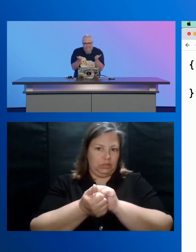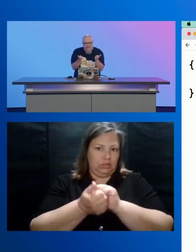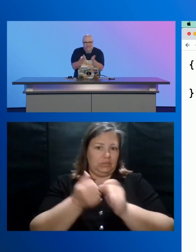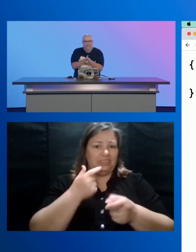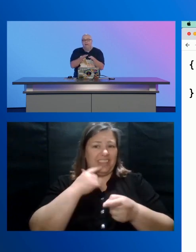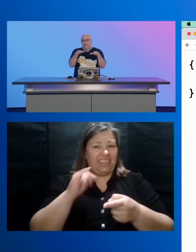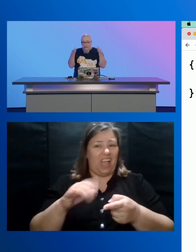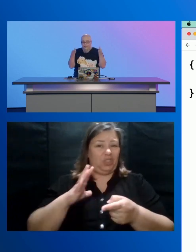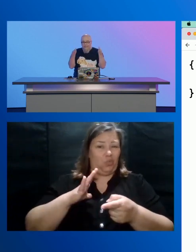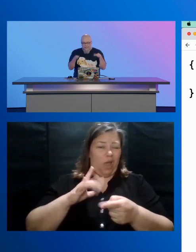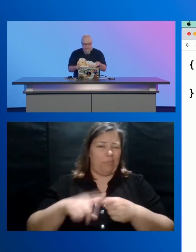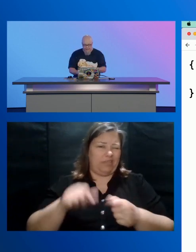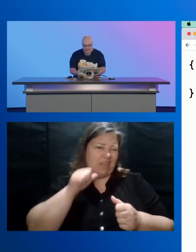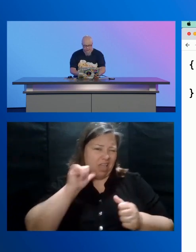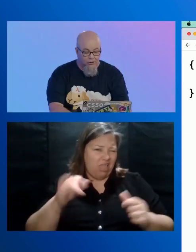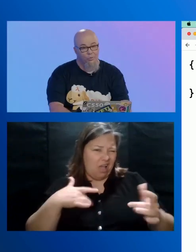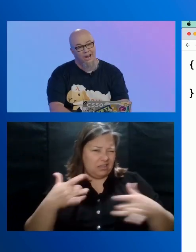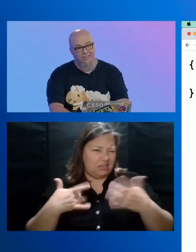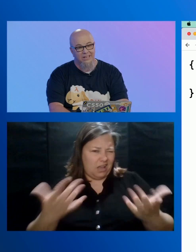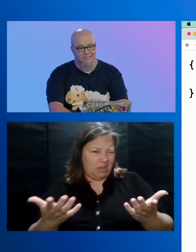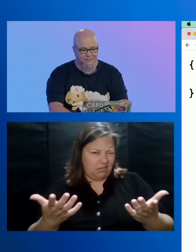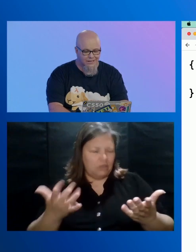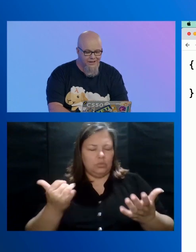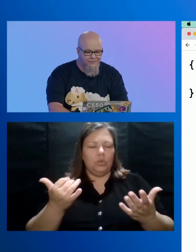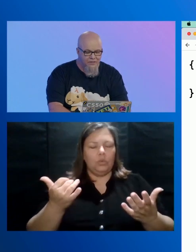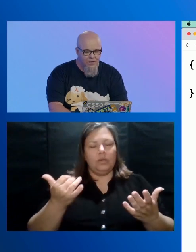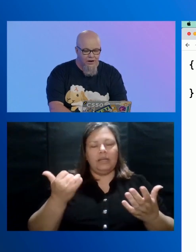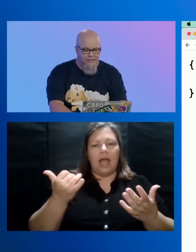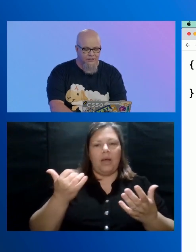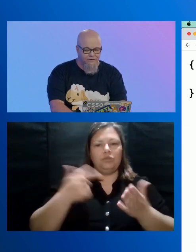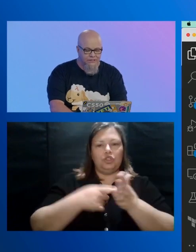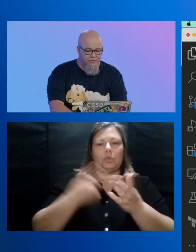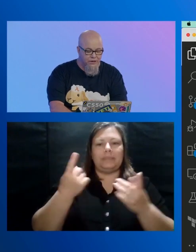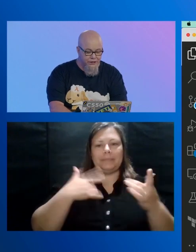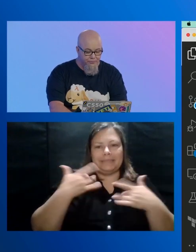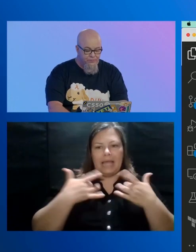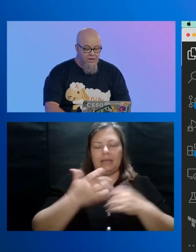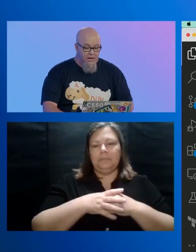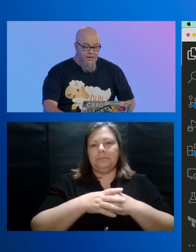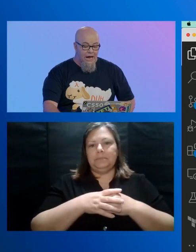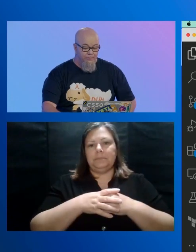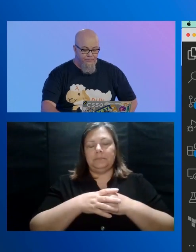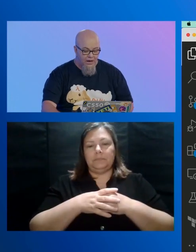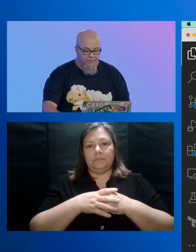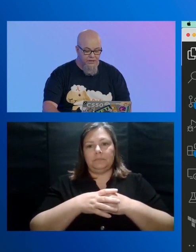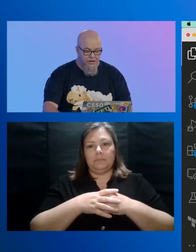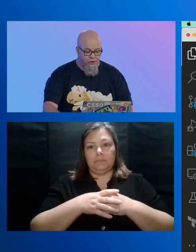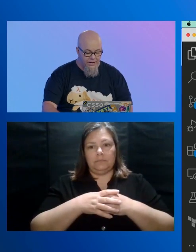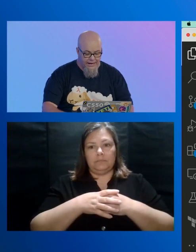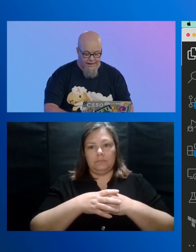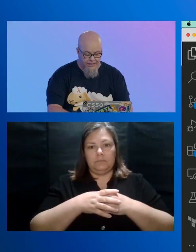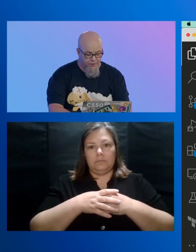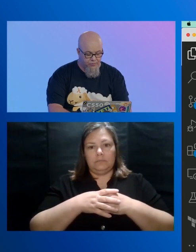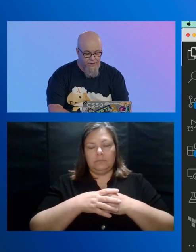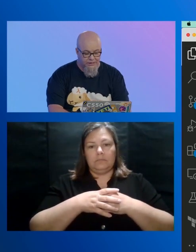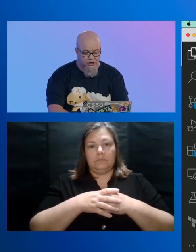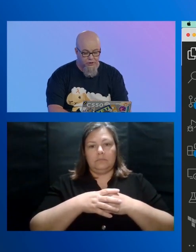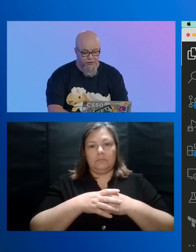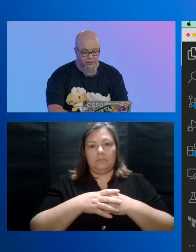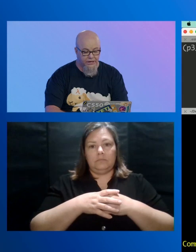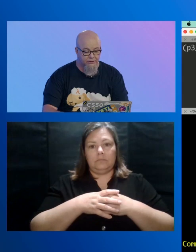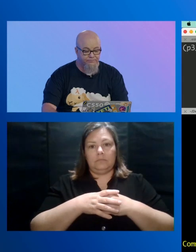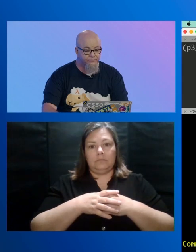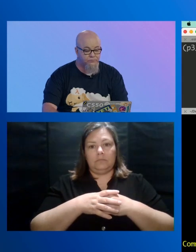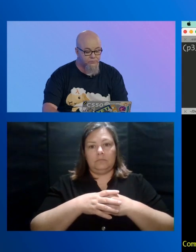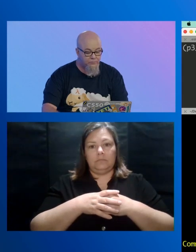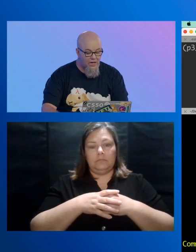that exciting. Let's get exciting, or what I think is exciting. All right, so the first thing we're going to do, now, I'm going to go ahead, I'm going to bring up my